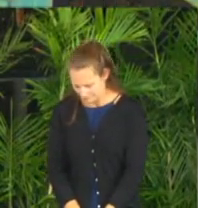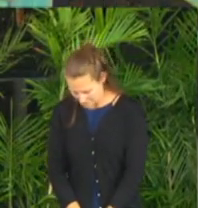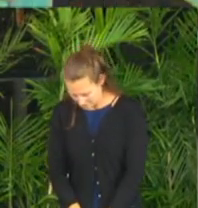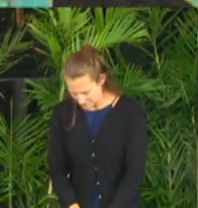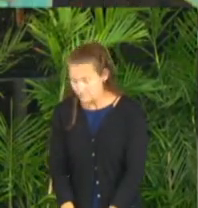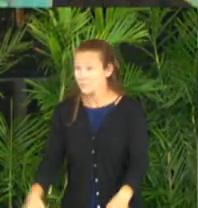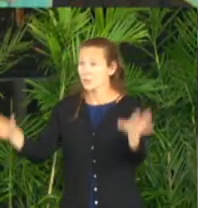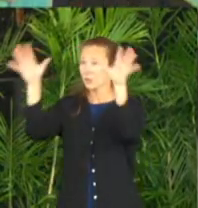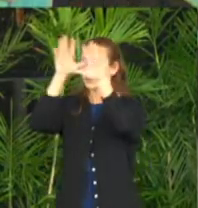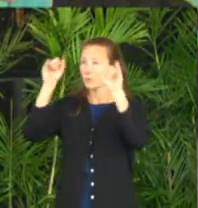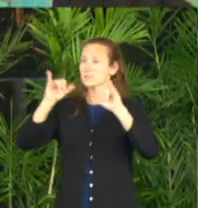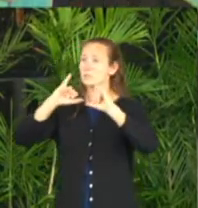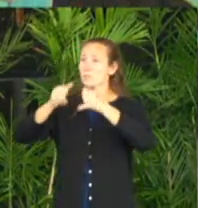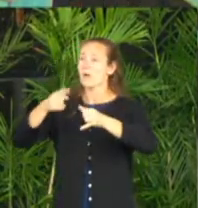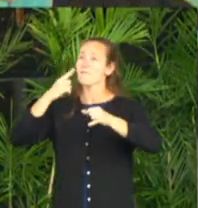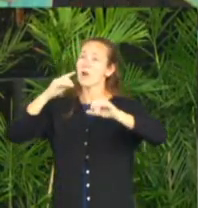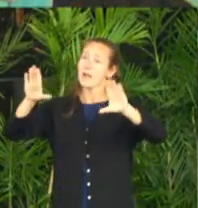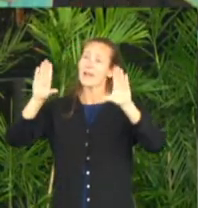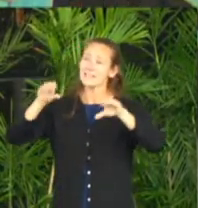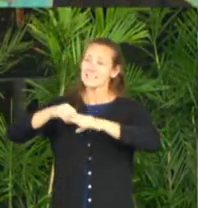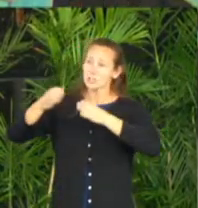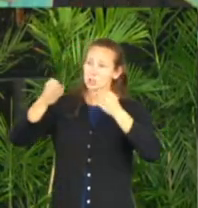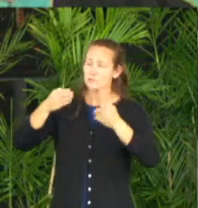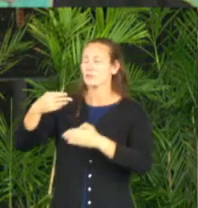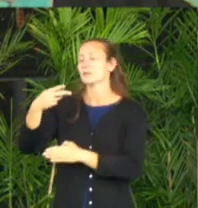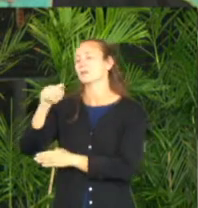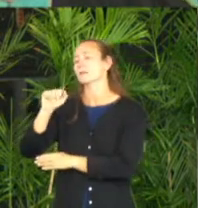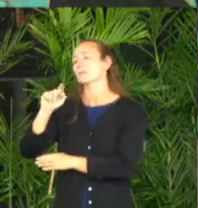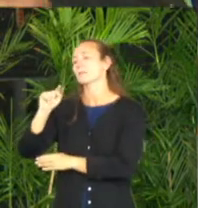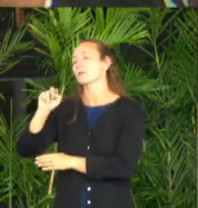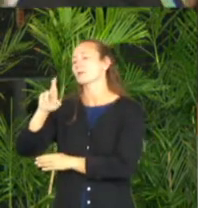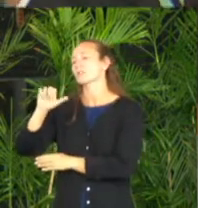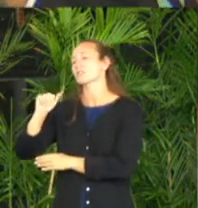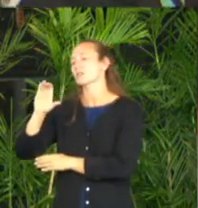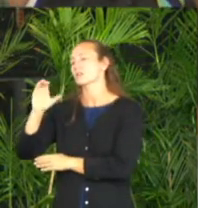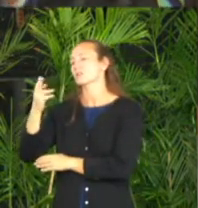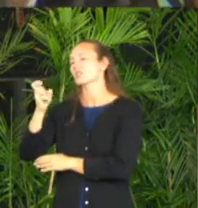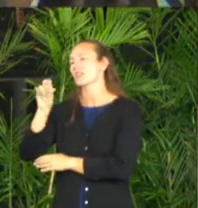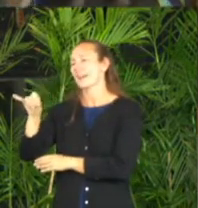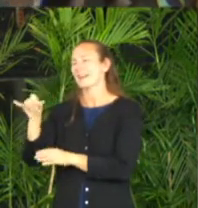And the President's Award for Excellence in Service goes to Patricia Cheney.